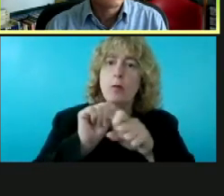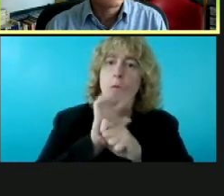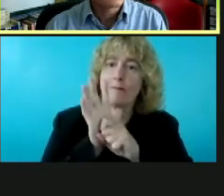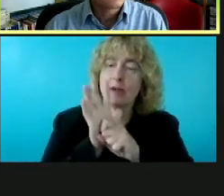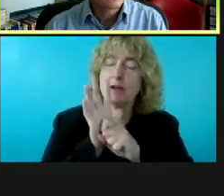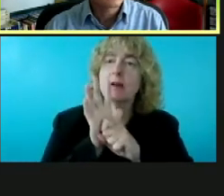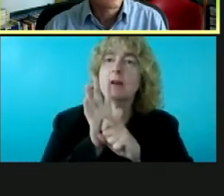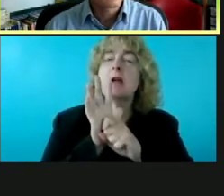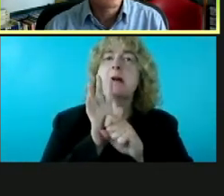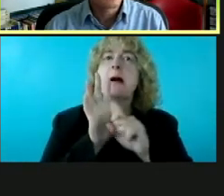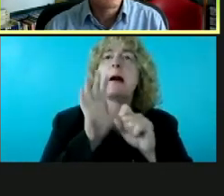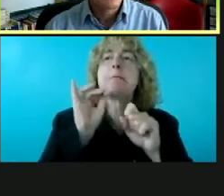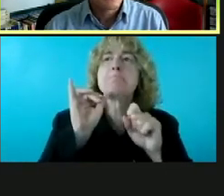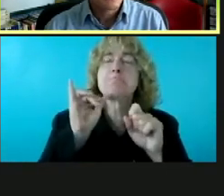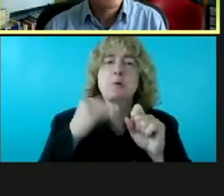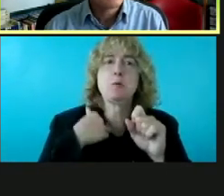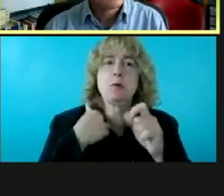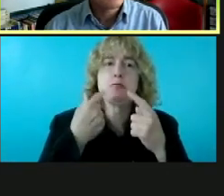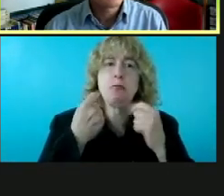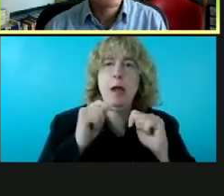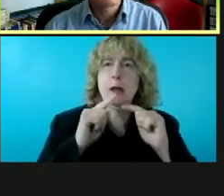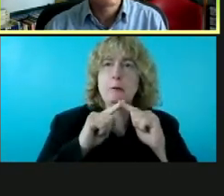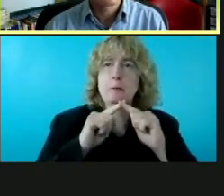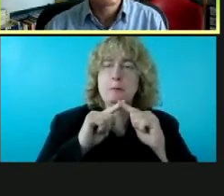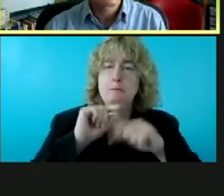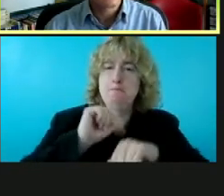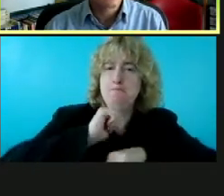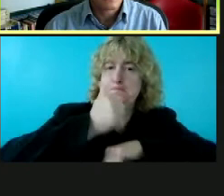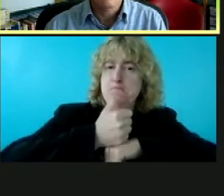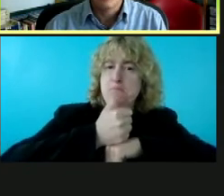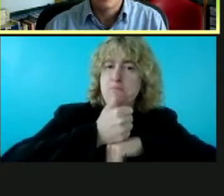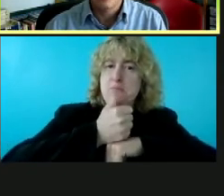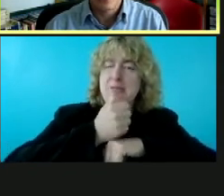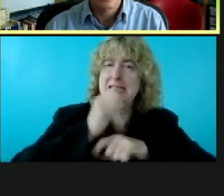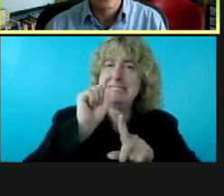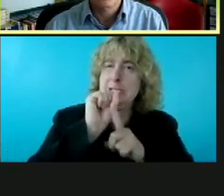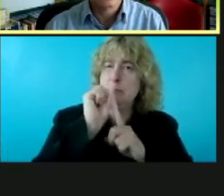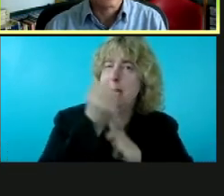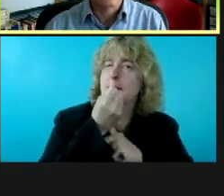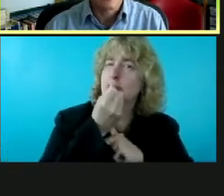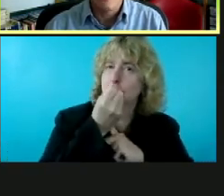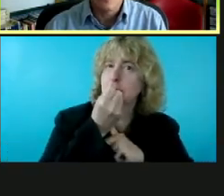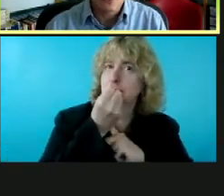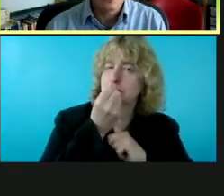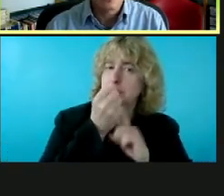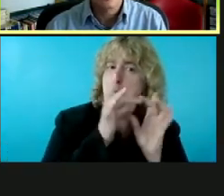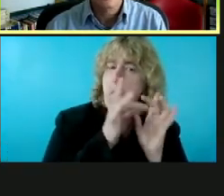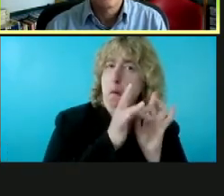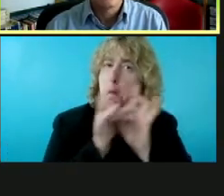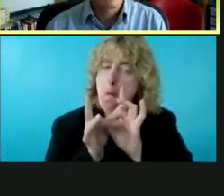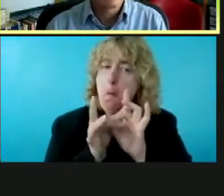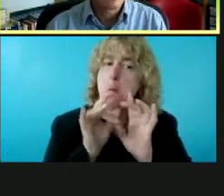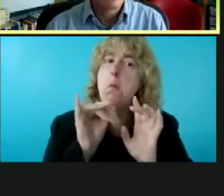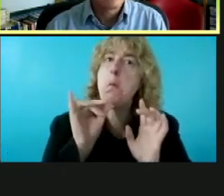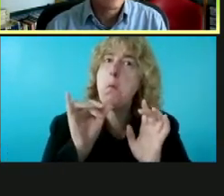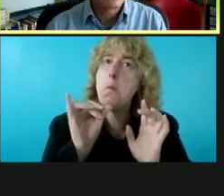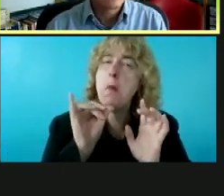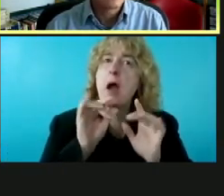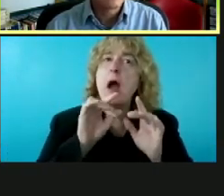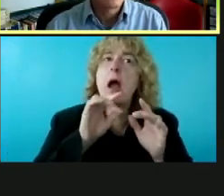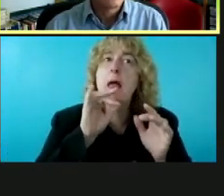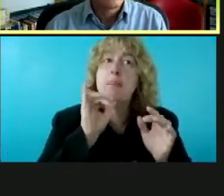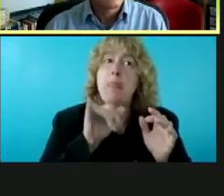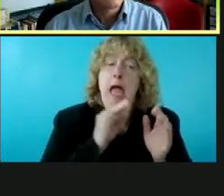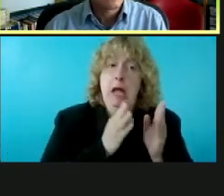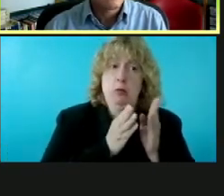And what these slides show is we show how to use some of these techniques to have an introduction, to start a conversation about the COVID